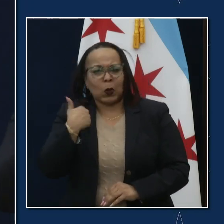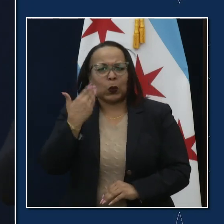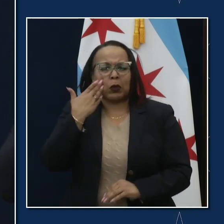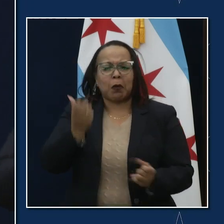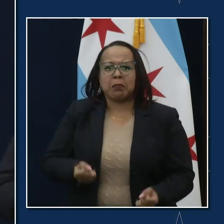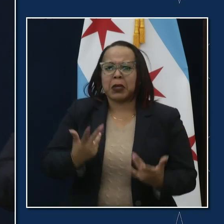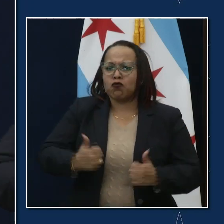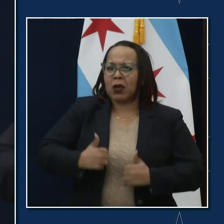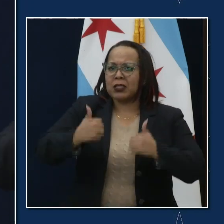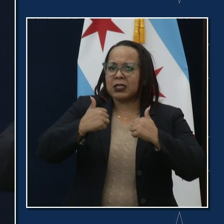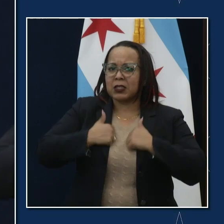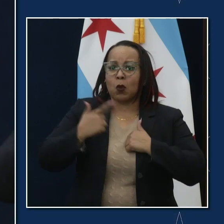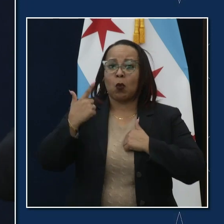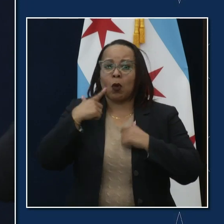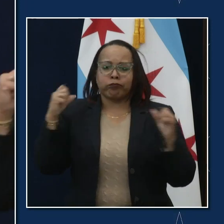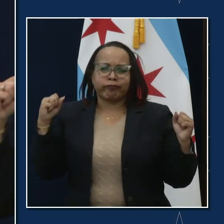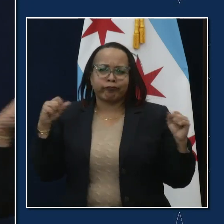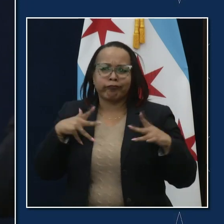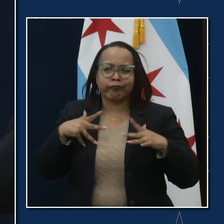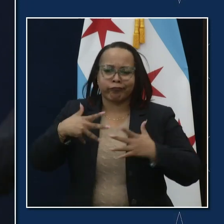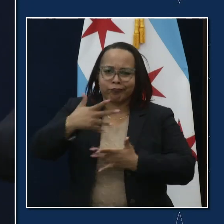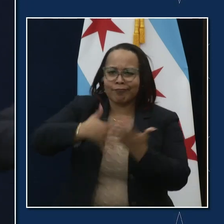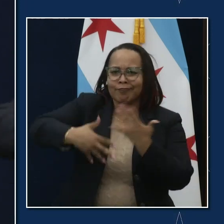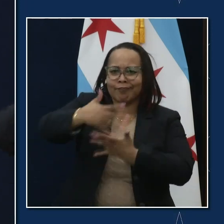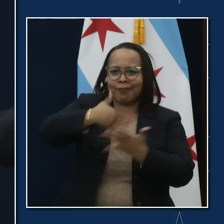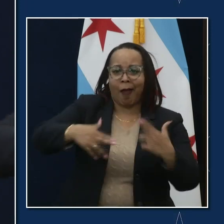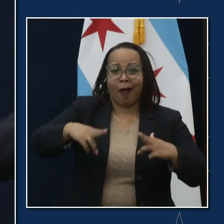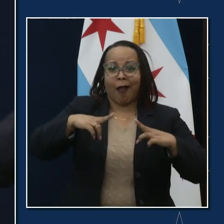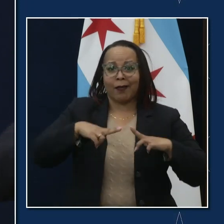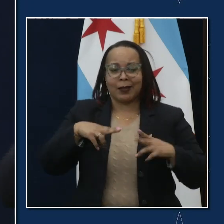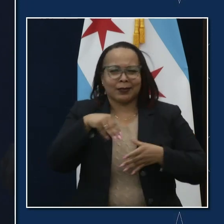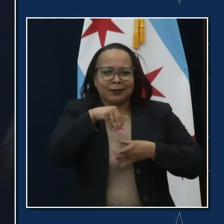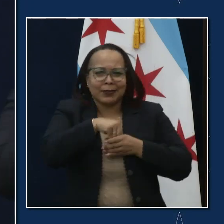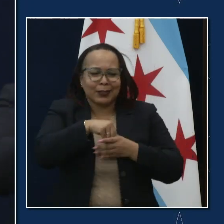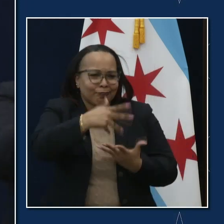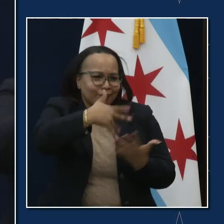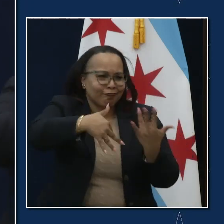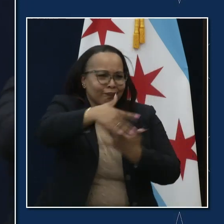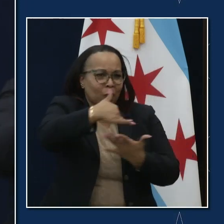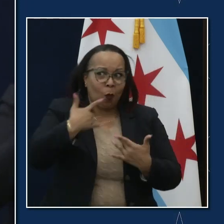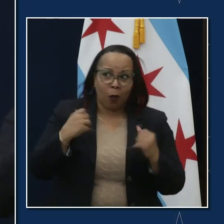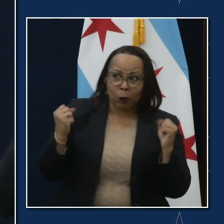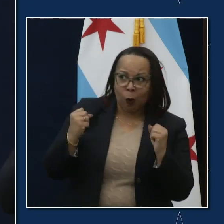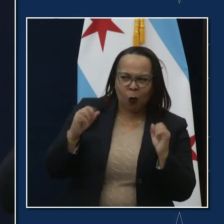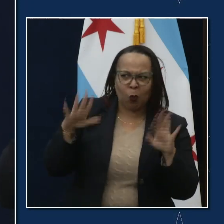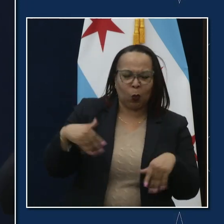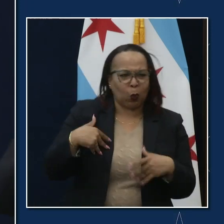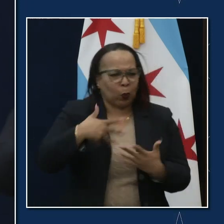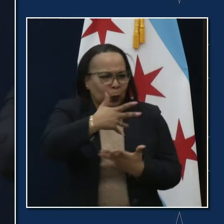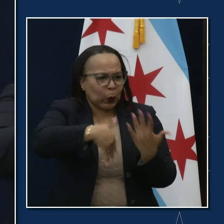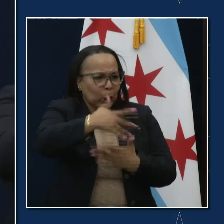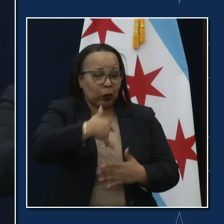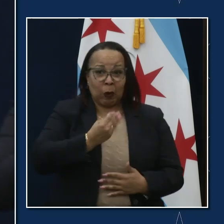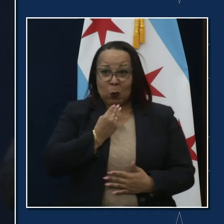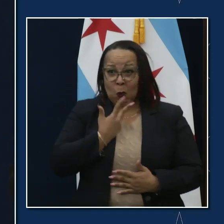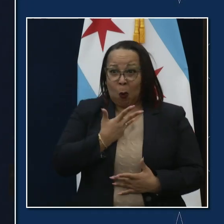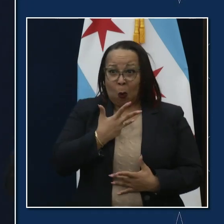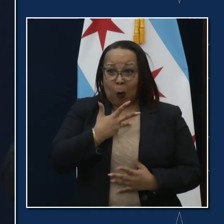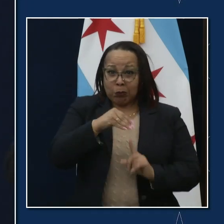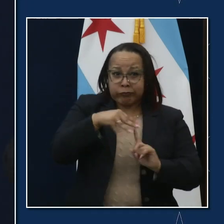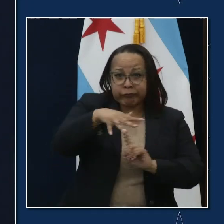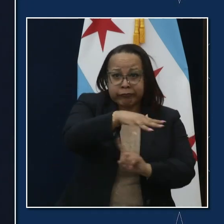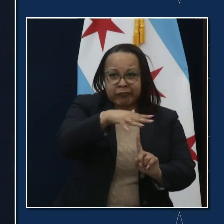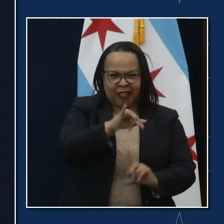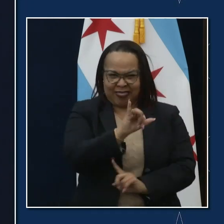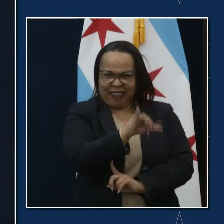many residents will be gathering for the holidays as well as staying indoors to avoid the cold weather. Warm indoor settings are the